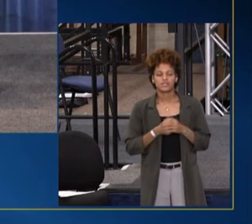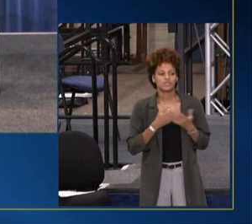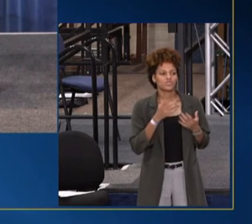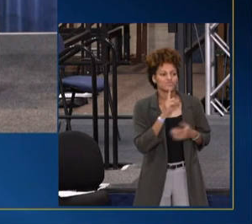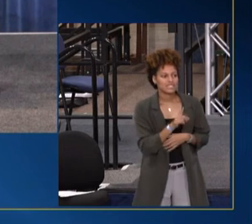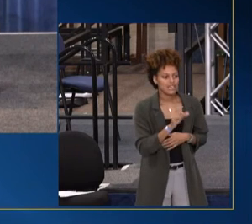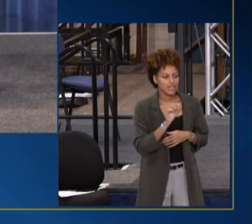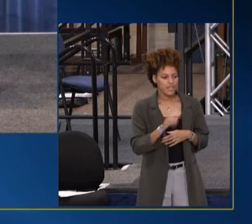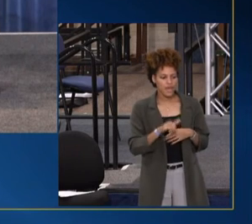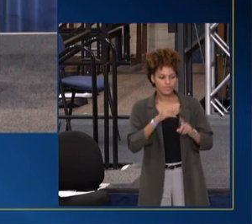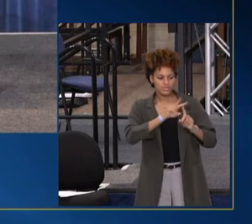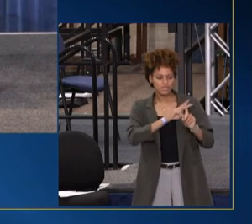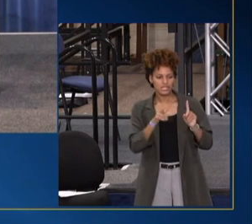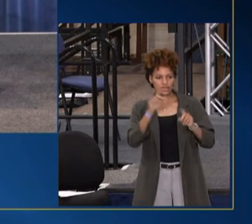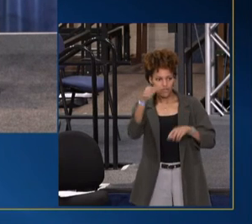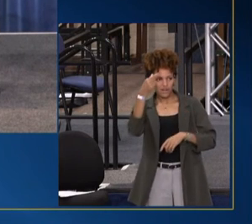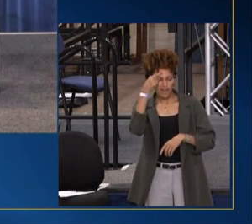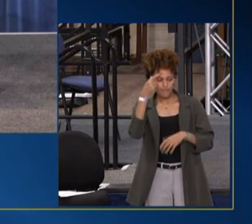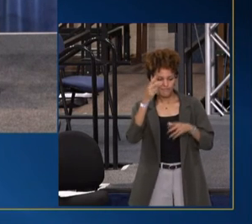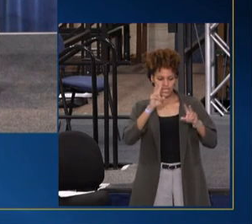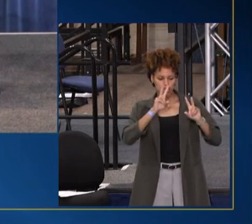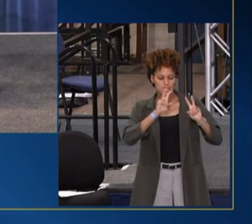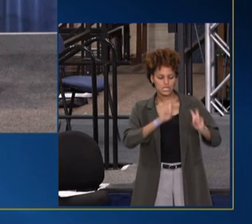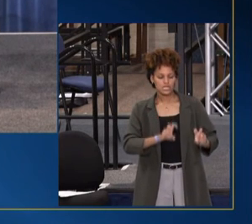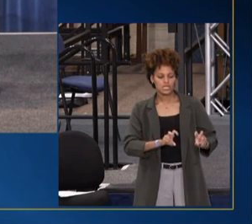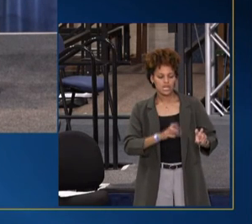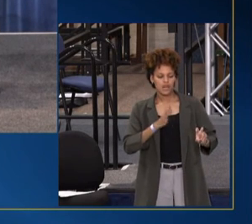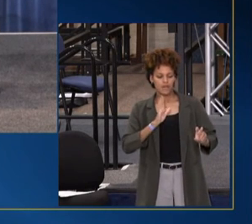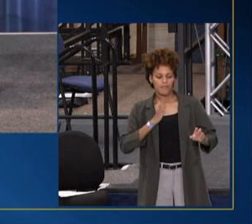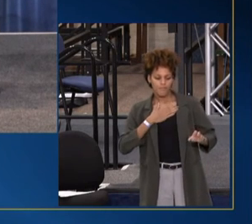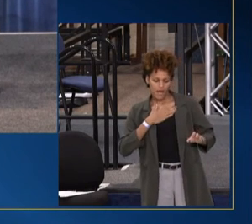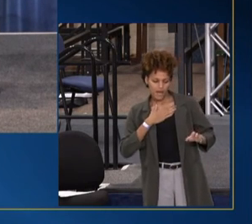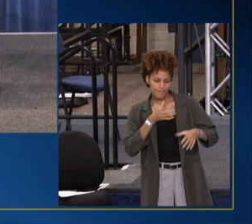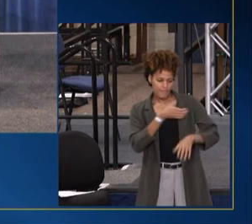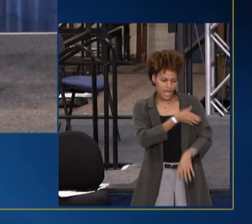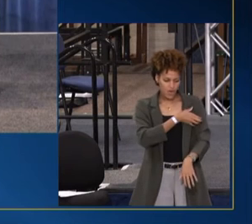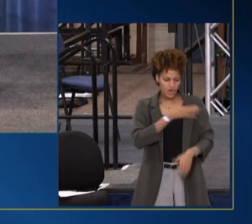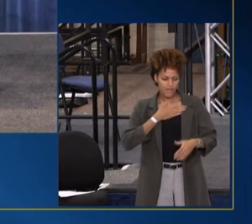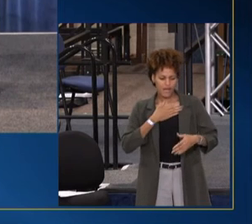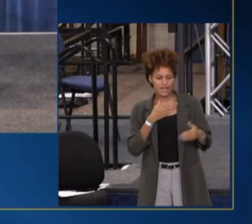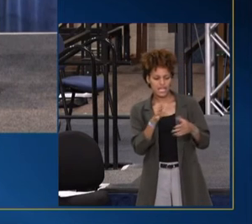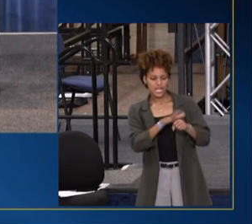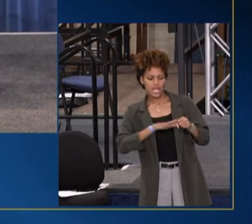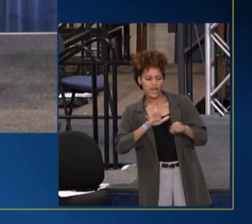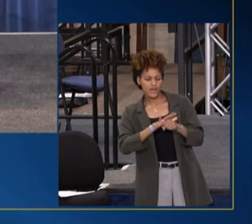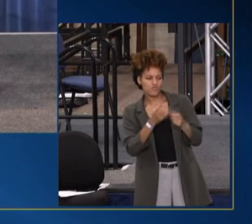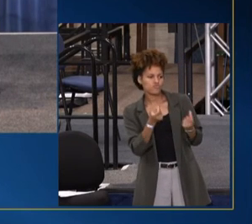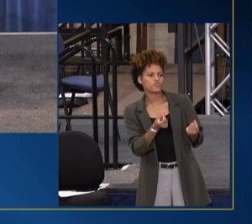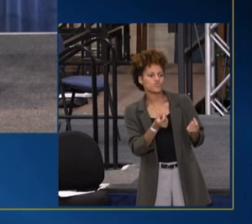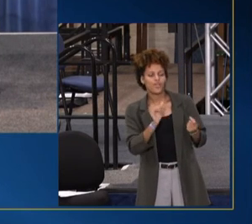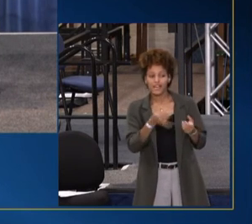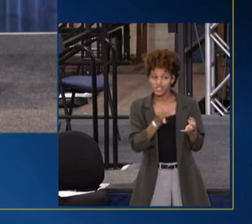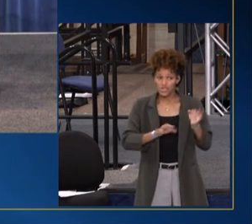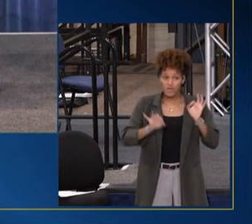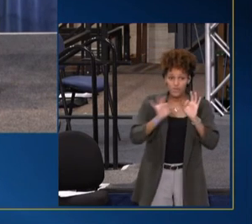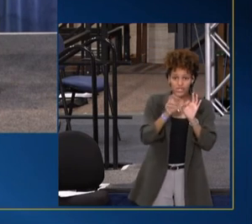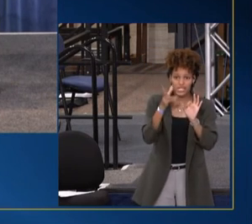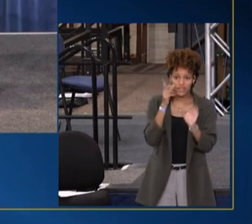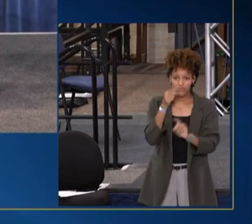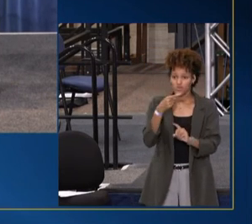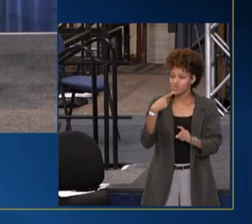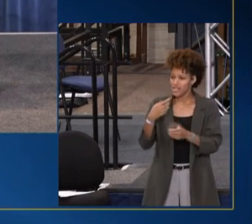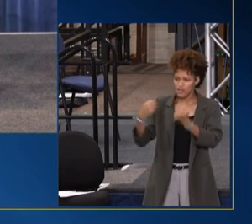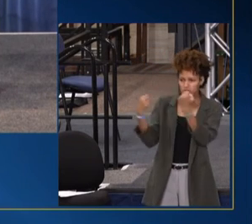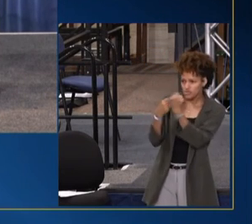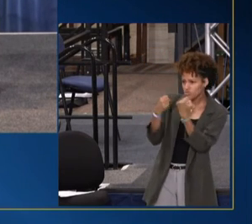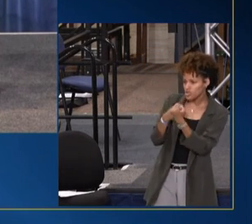every aspect of government looking into what is within your jurisdiction, what is within your power. It matters for us to hear you say you've got our backs,